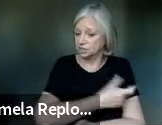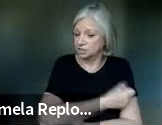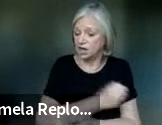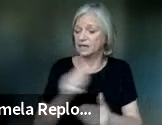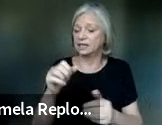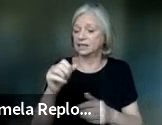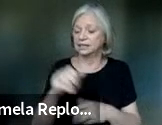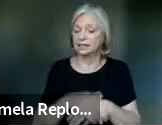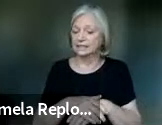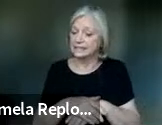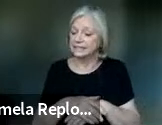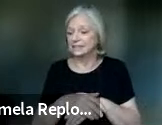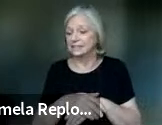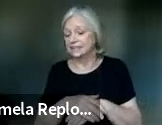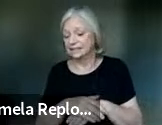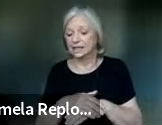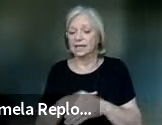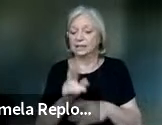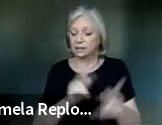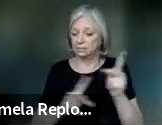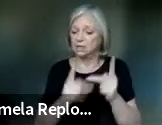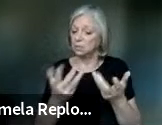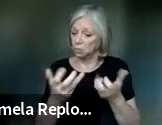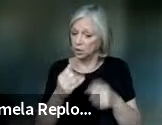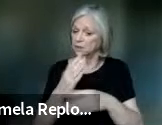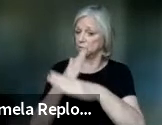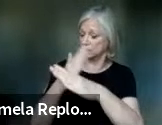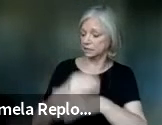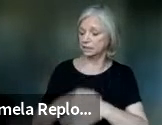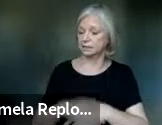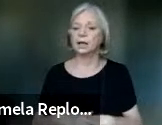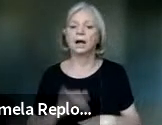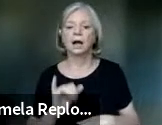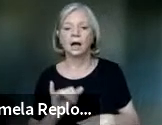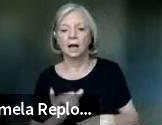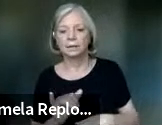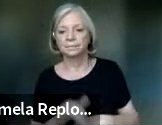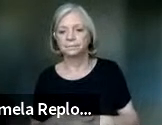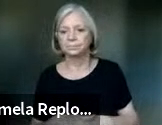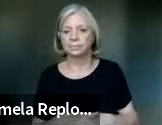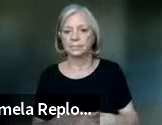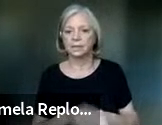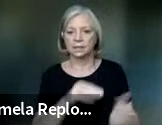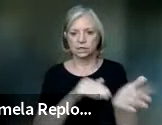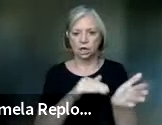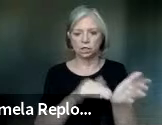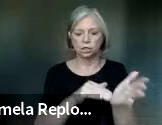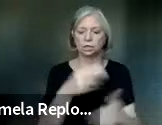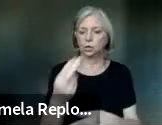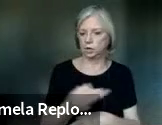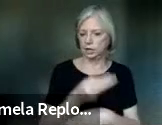and employees and customers protected? So employers are allowed